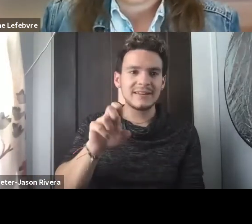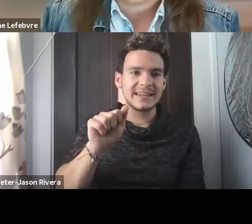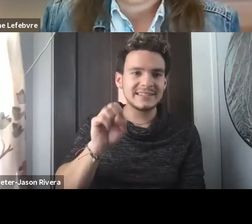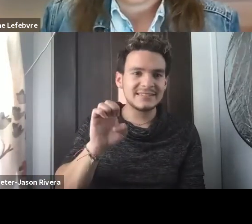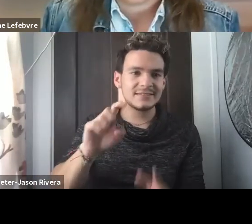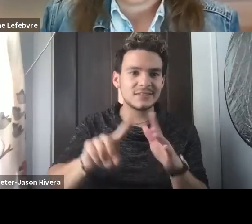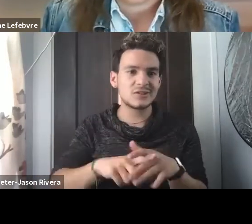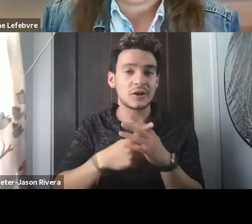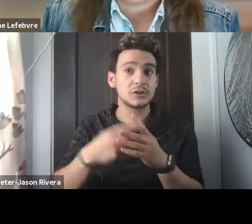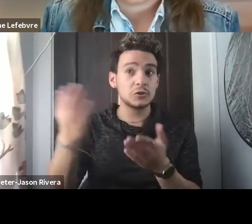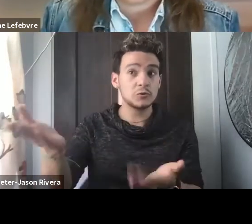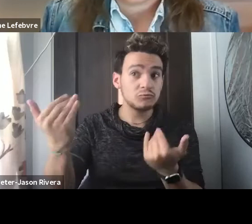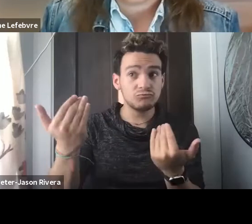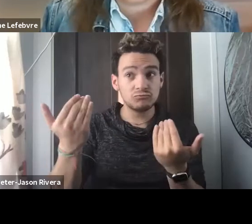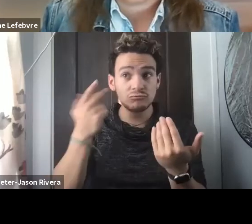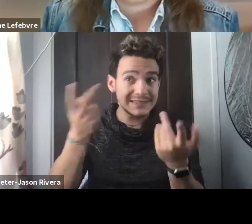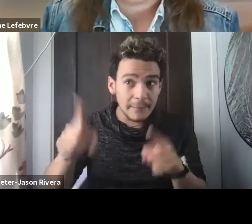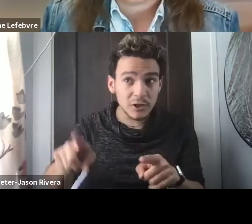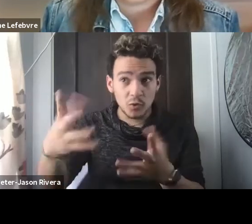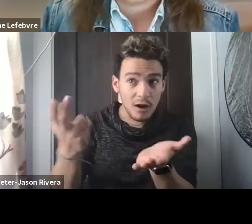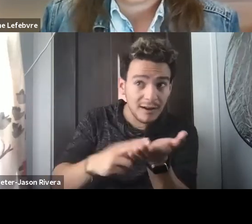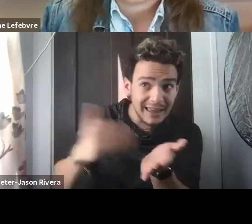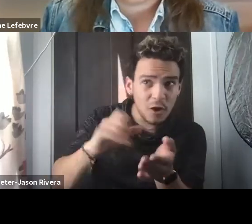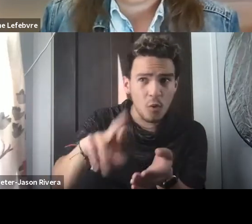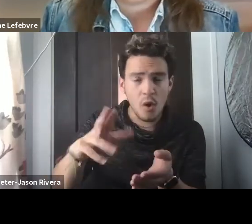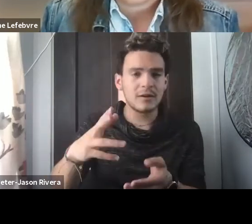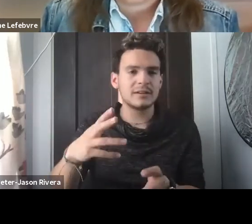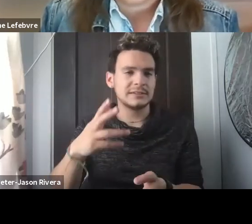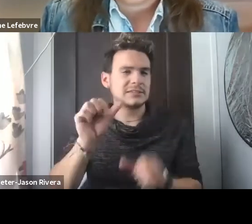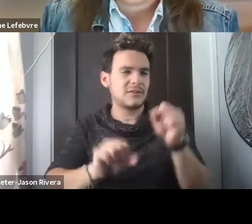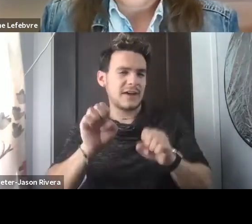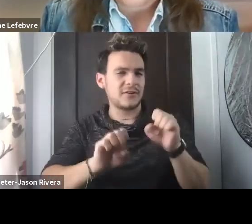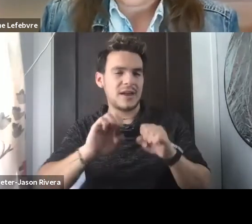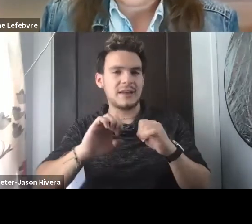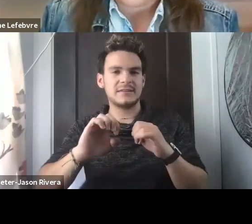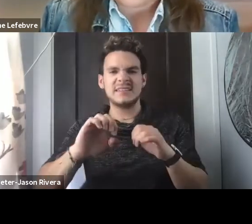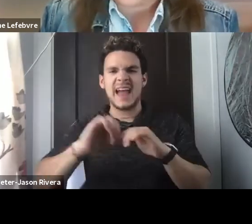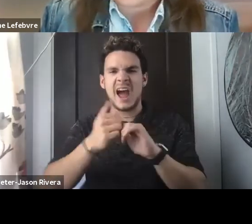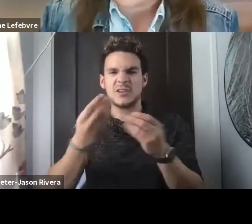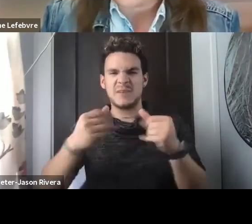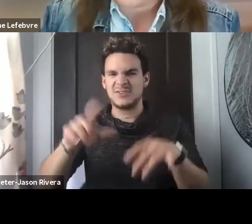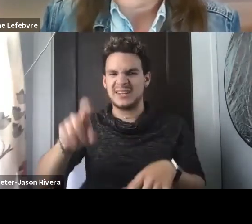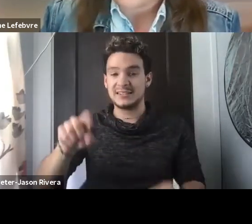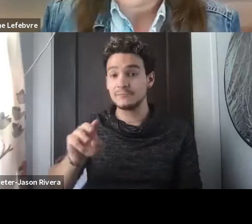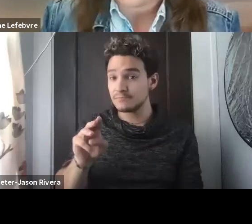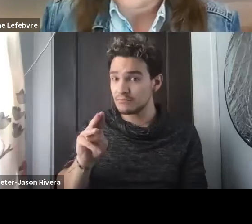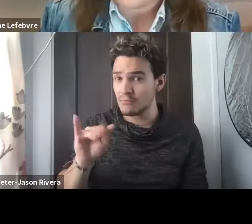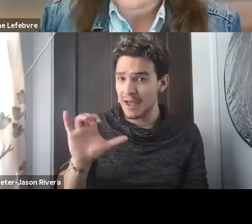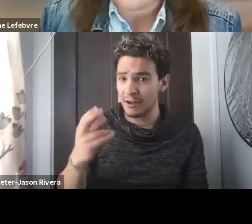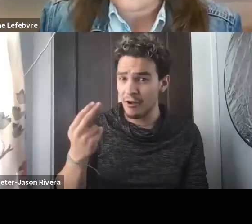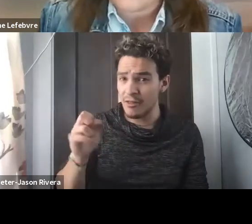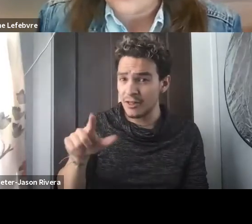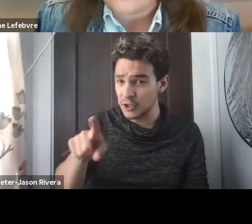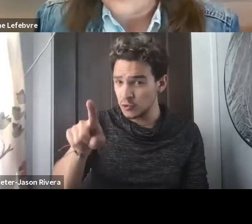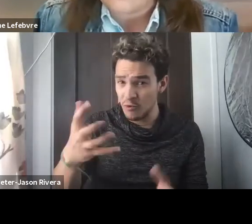and really reevaluate the need for space. Michael, do you have similar thoughts or